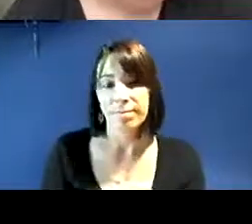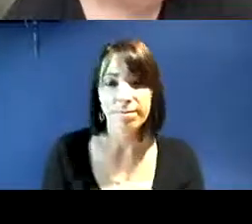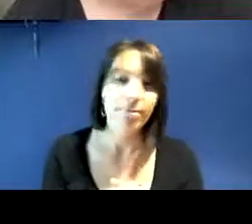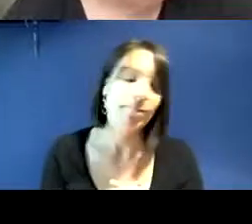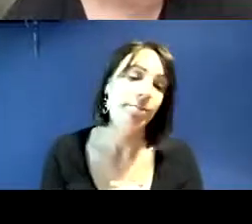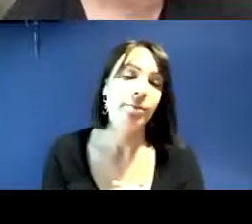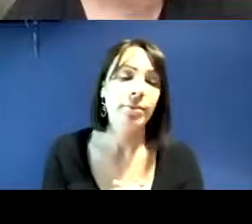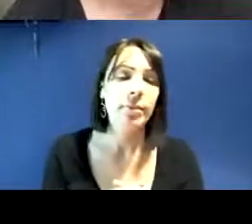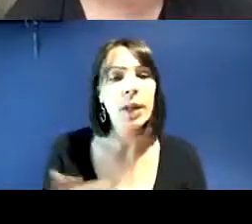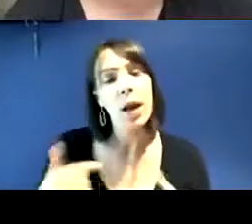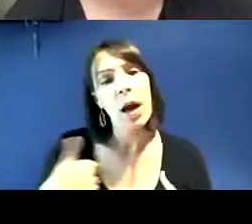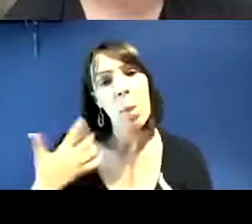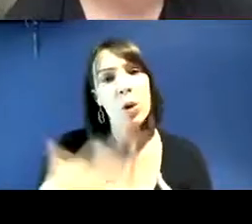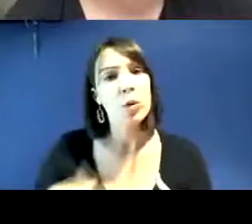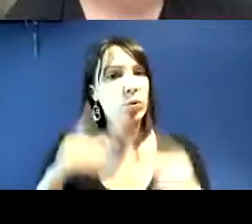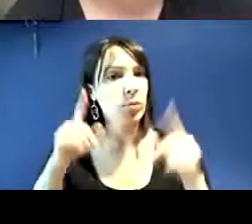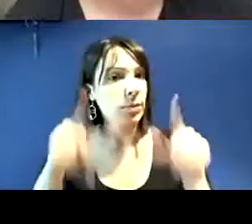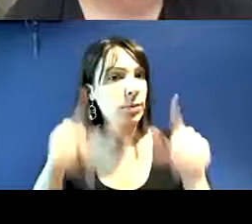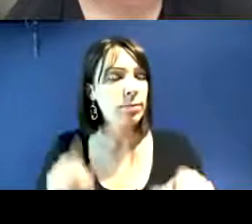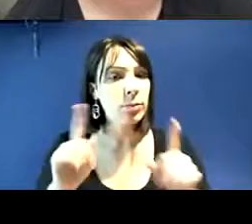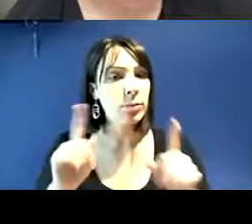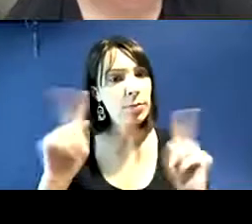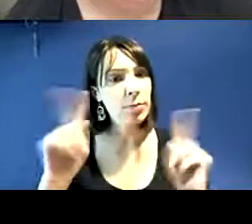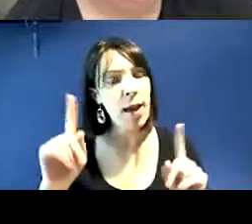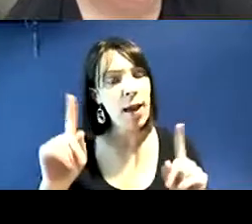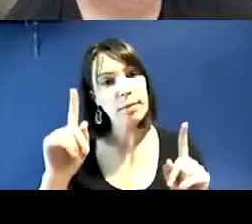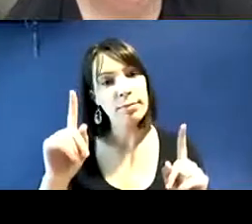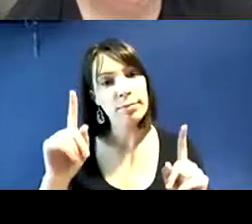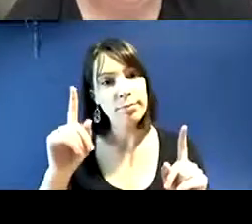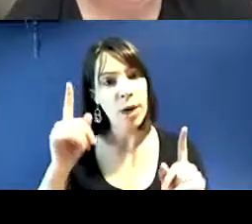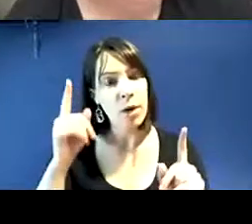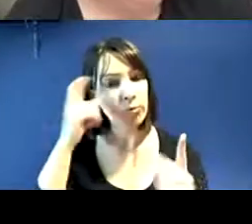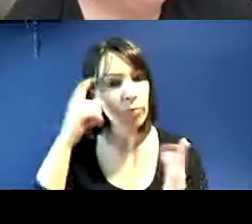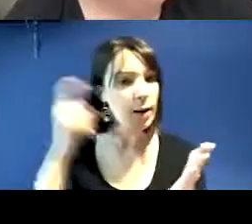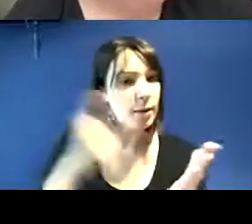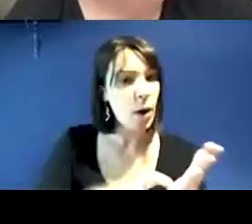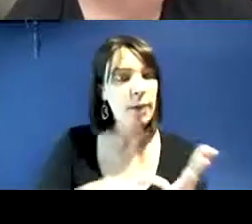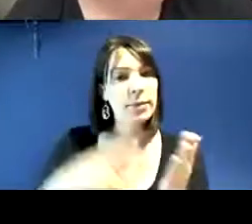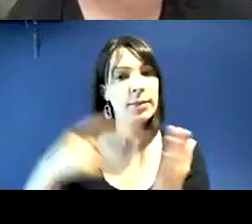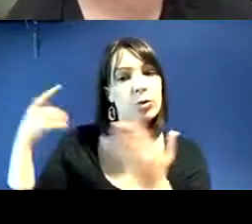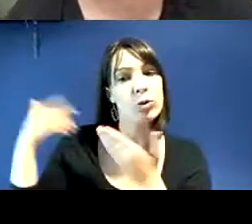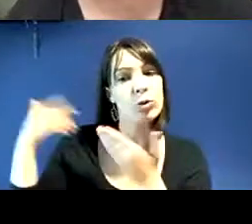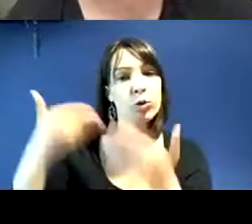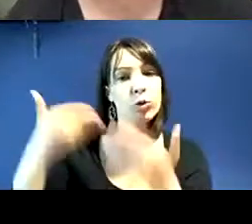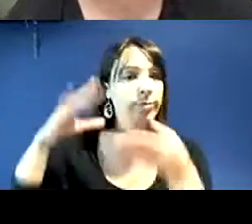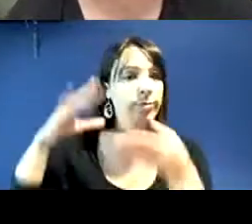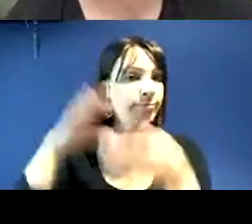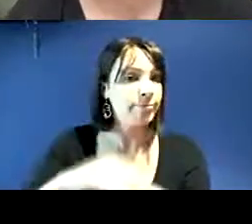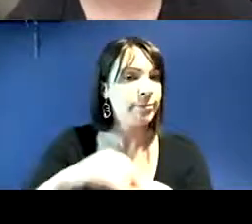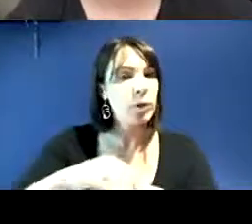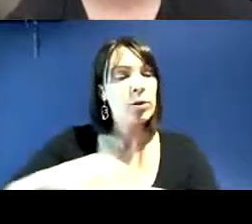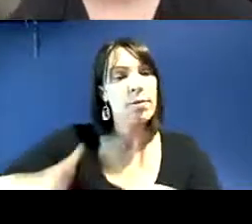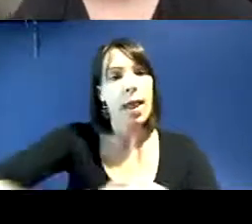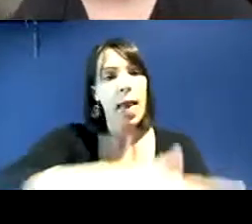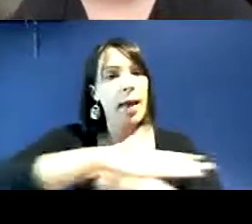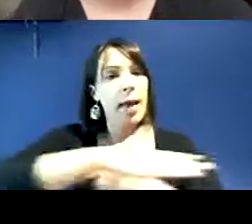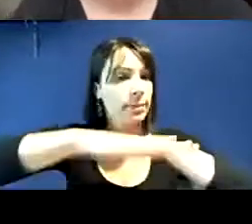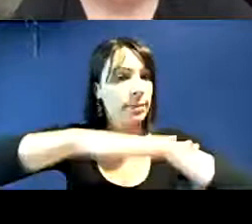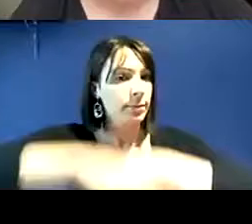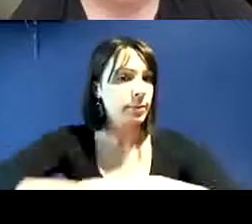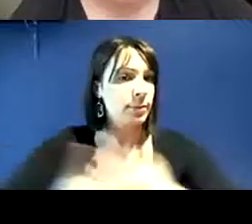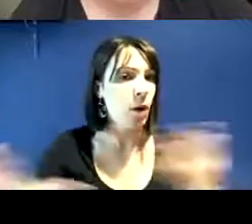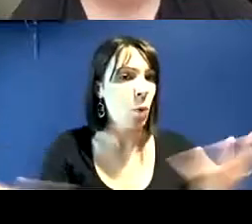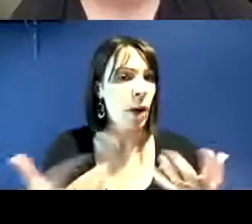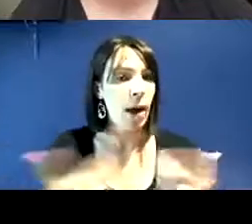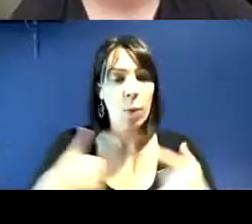I'd like to begin today by acknowledging the traditional custodians of the land on which we're all meeting across